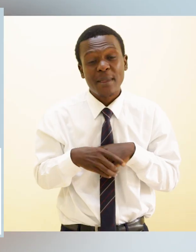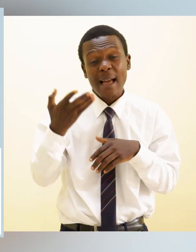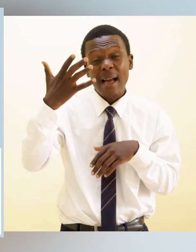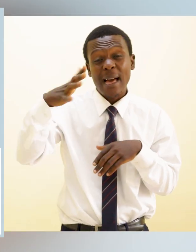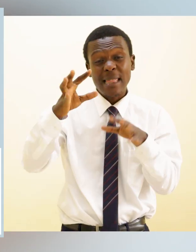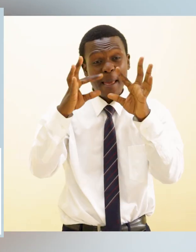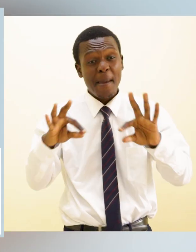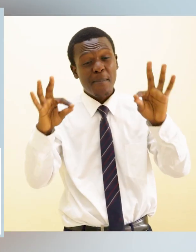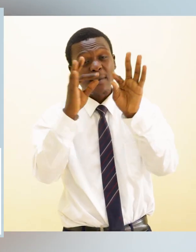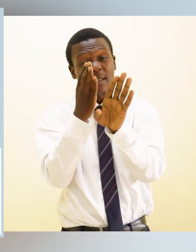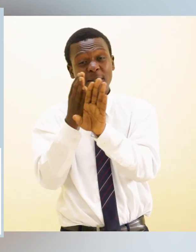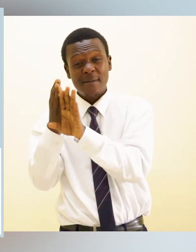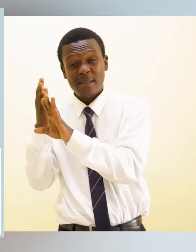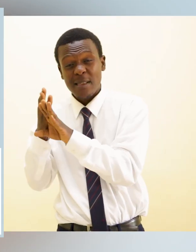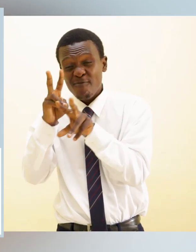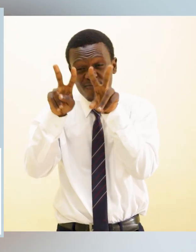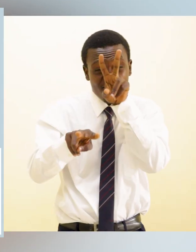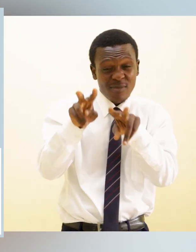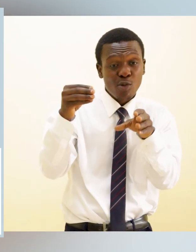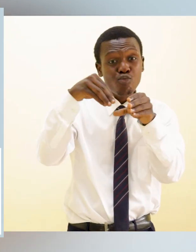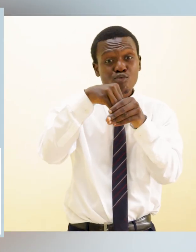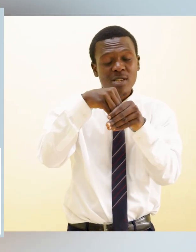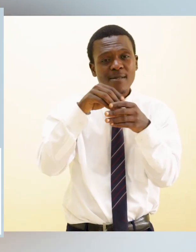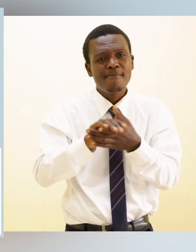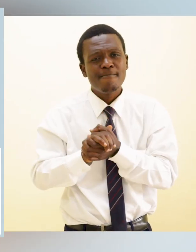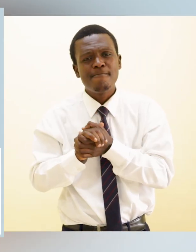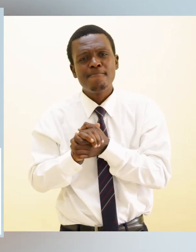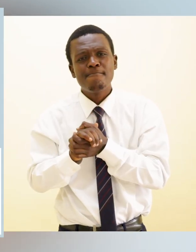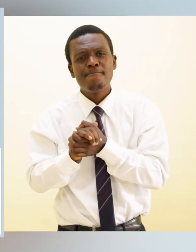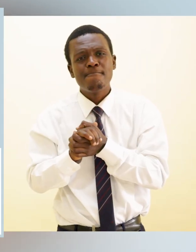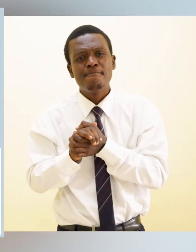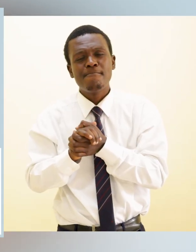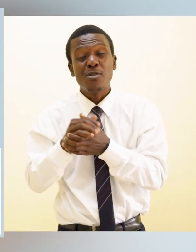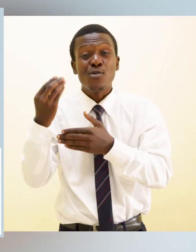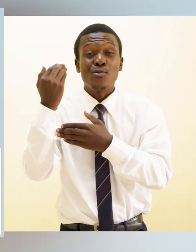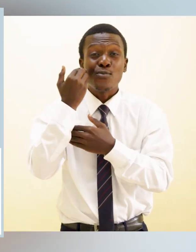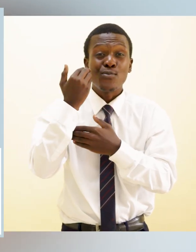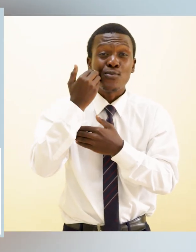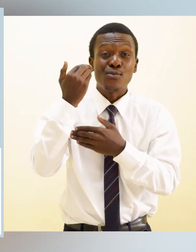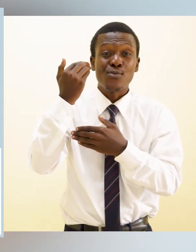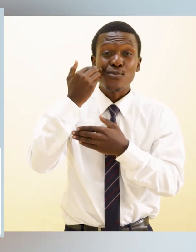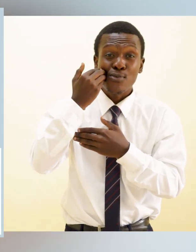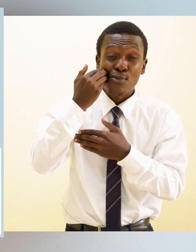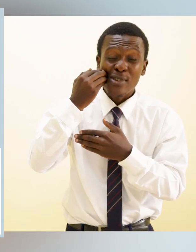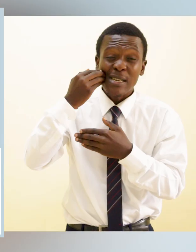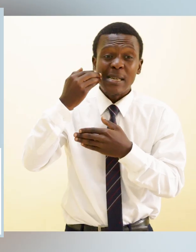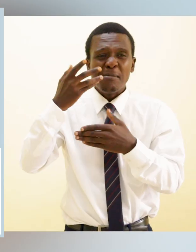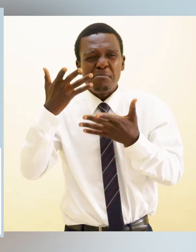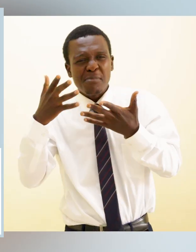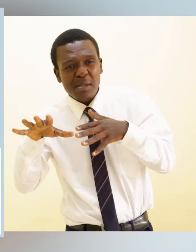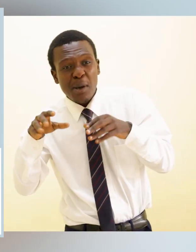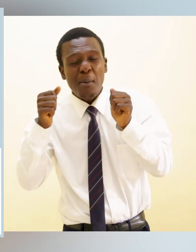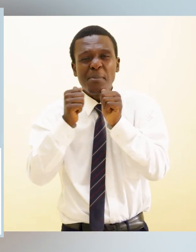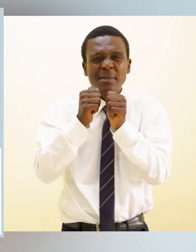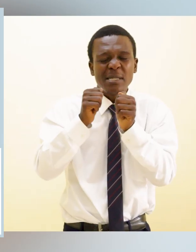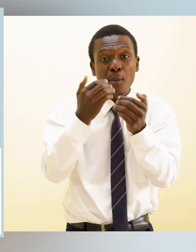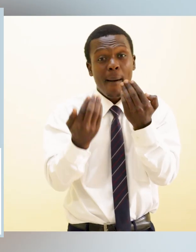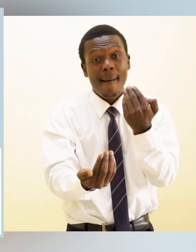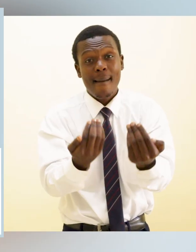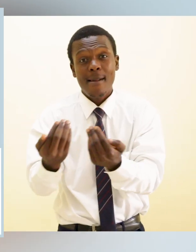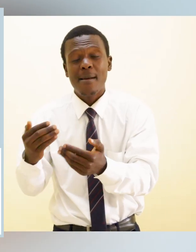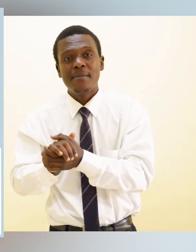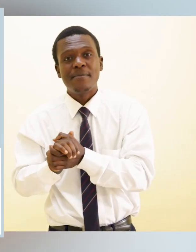Other important differential diagnoses include chronic suppurative otitis media, especially in children,